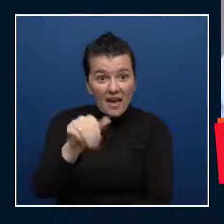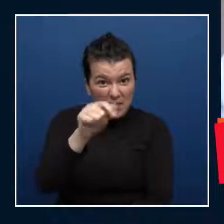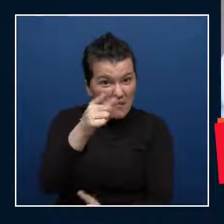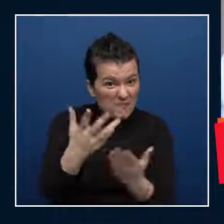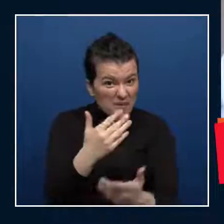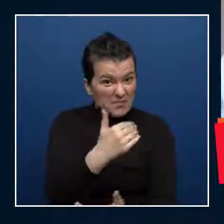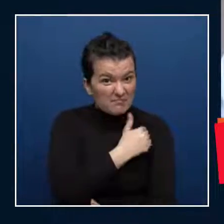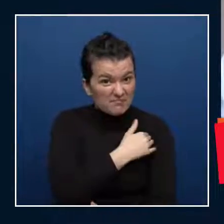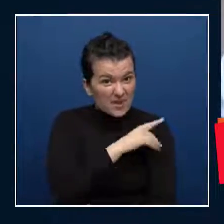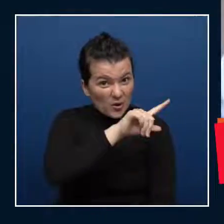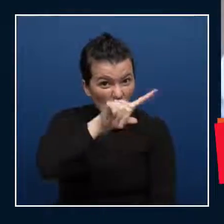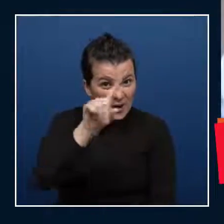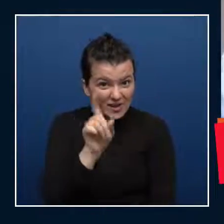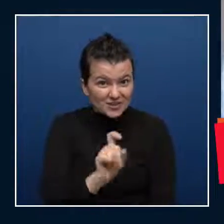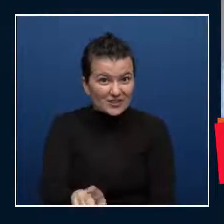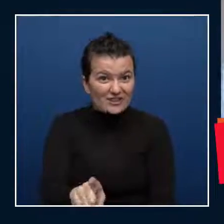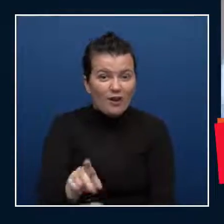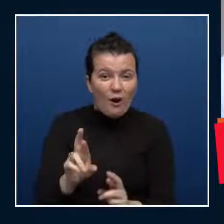and say hello.